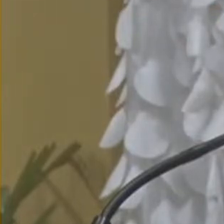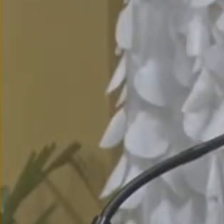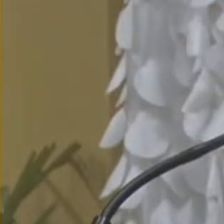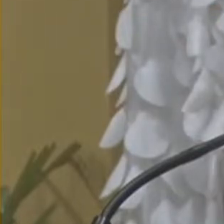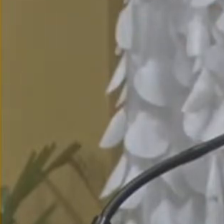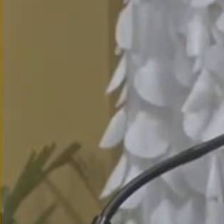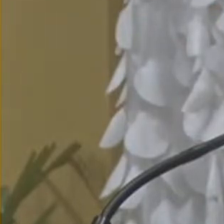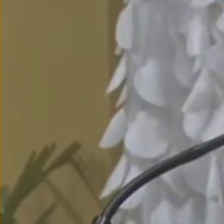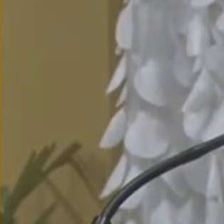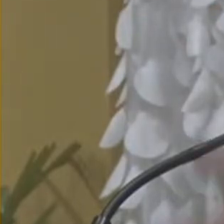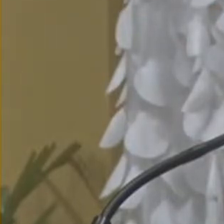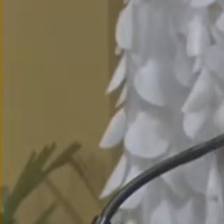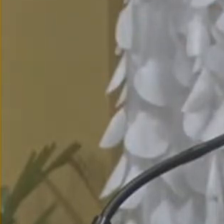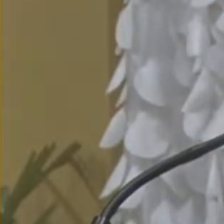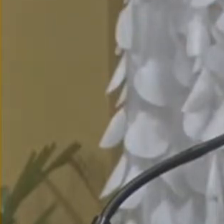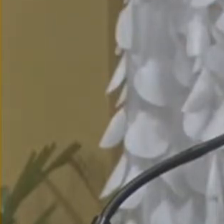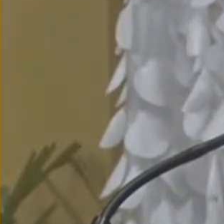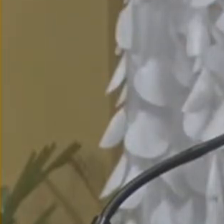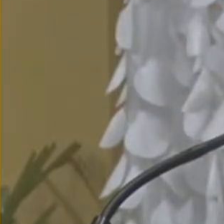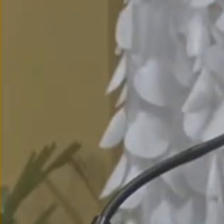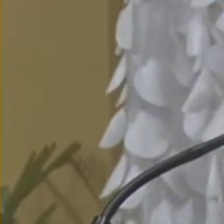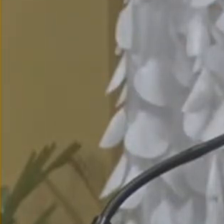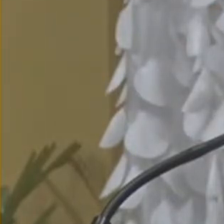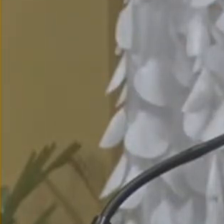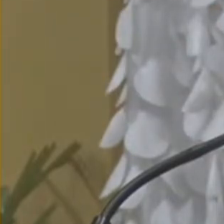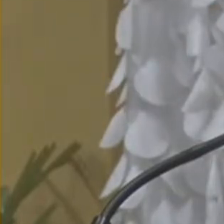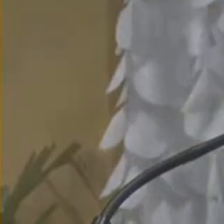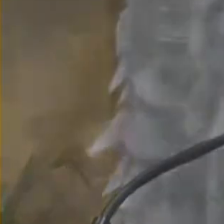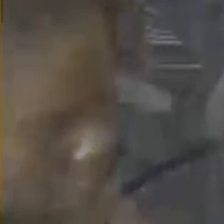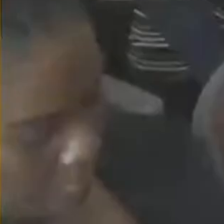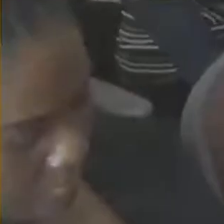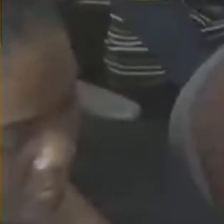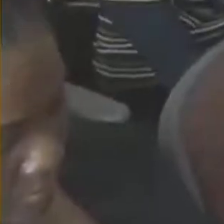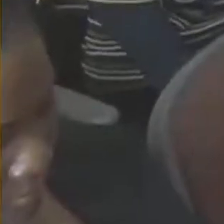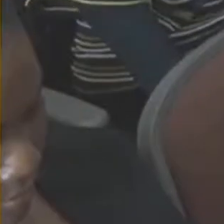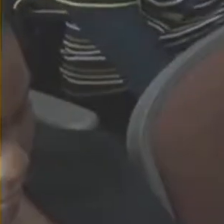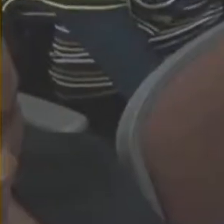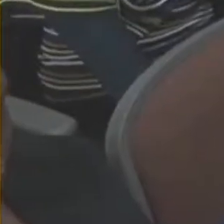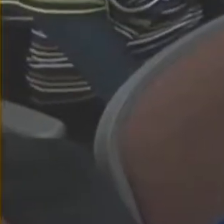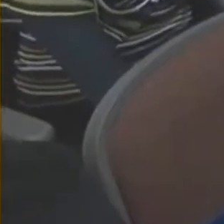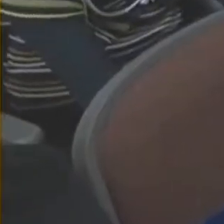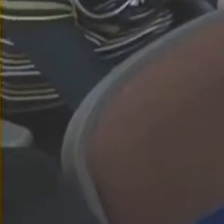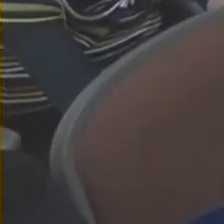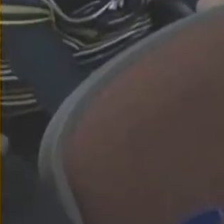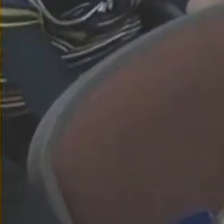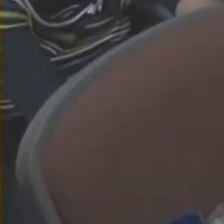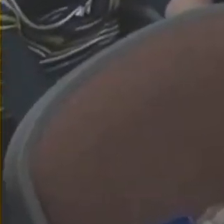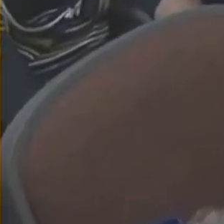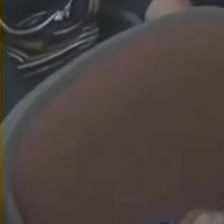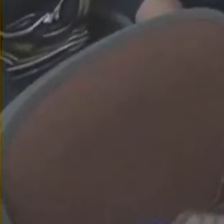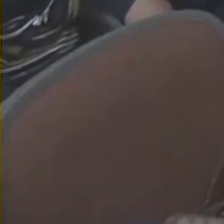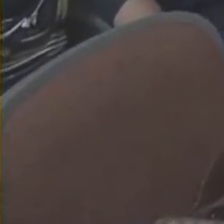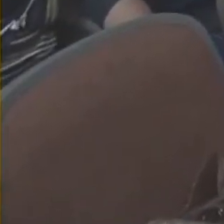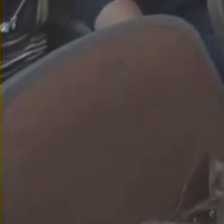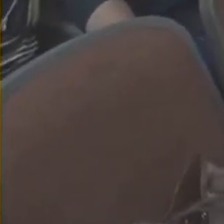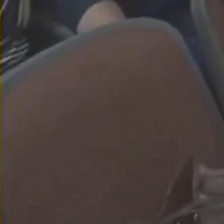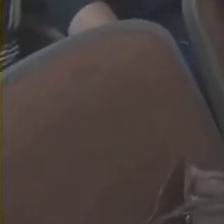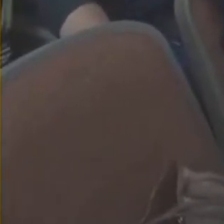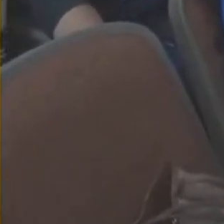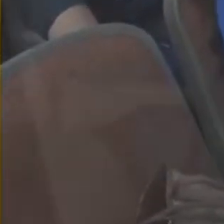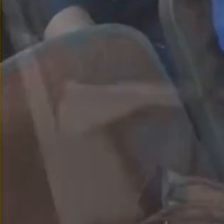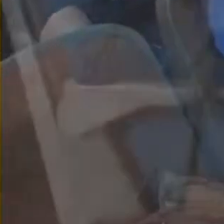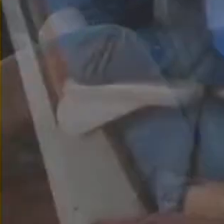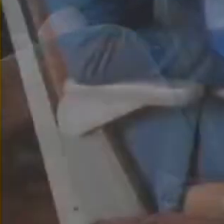towards, but that we must find solutions to, and that we must fix. We have to find the solutions. And I want you to